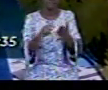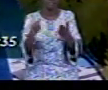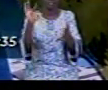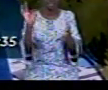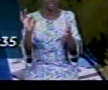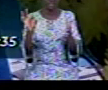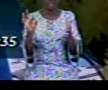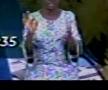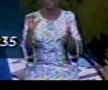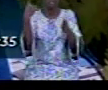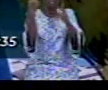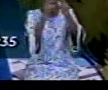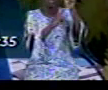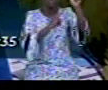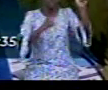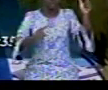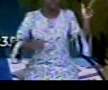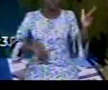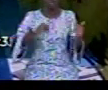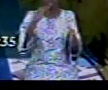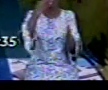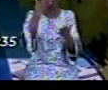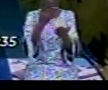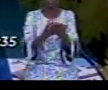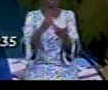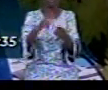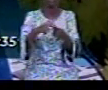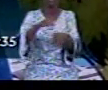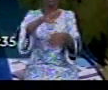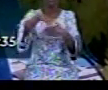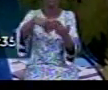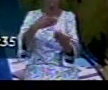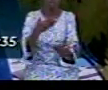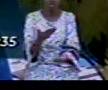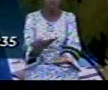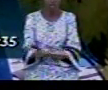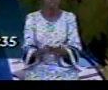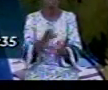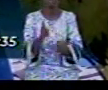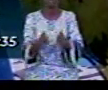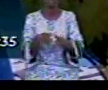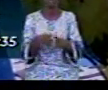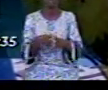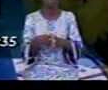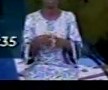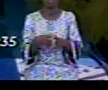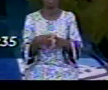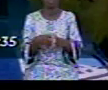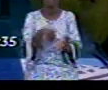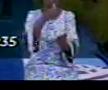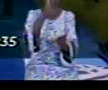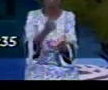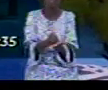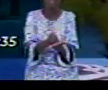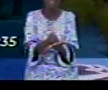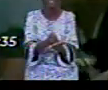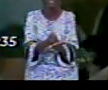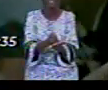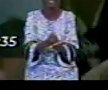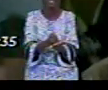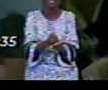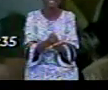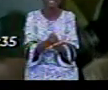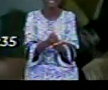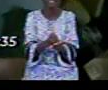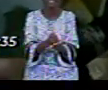9, the Lord is good to all. You didn't say amen to that one.